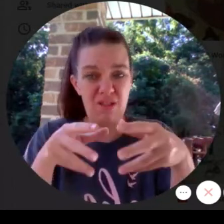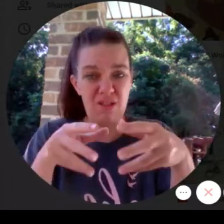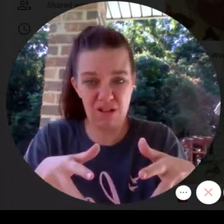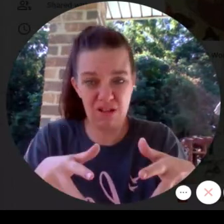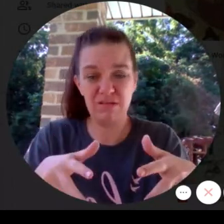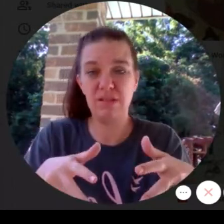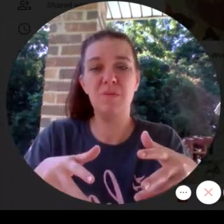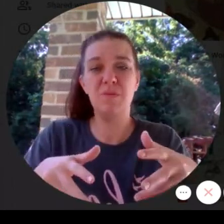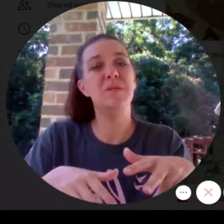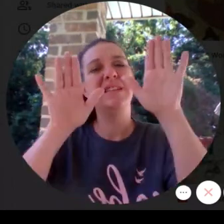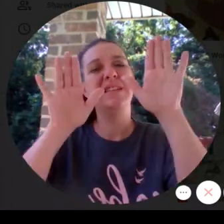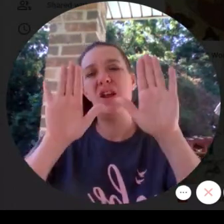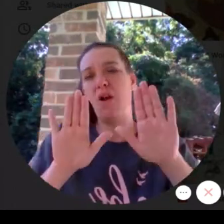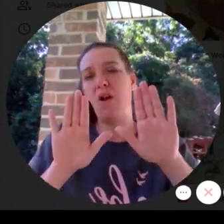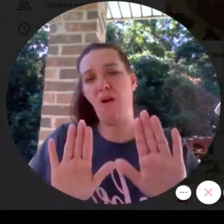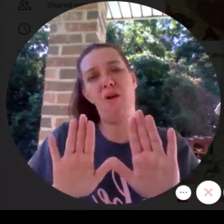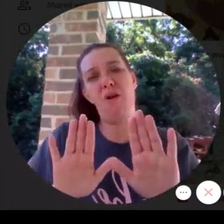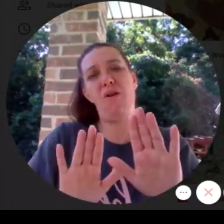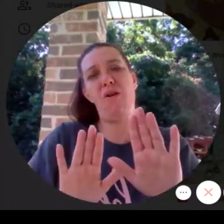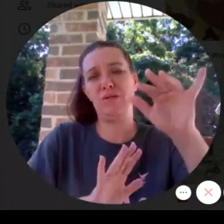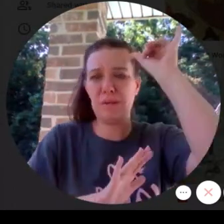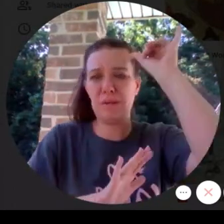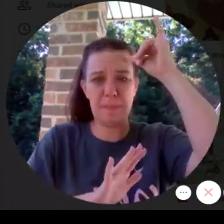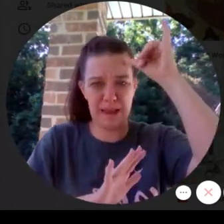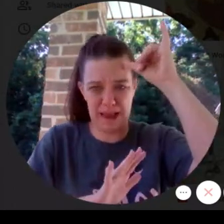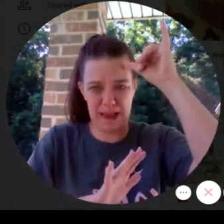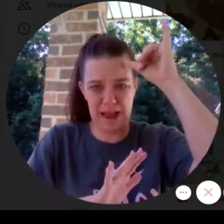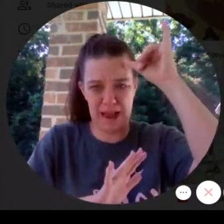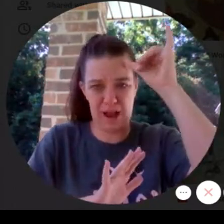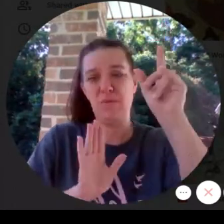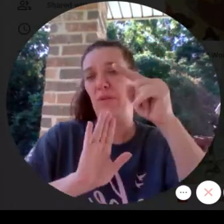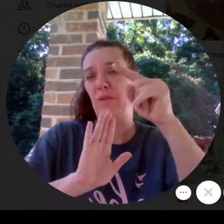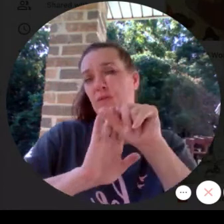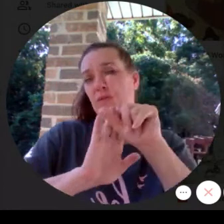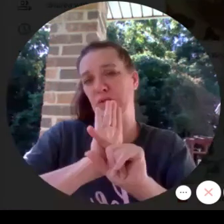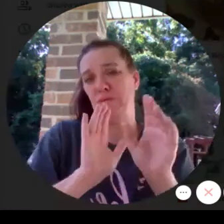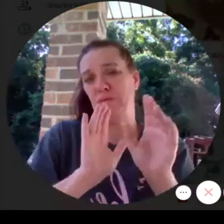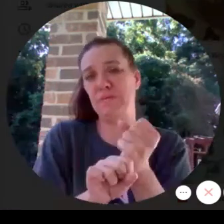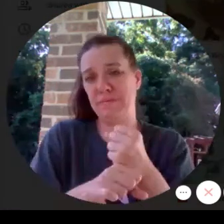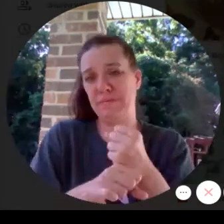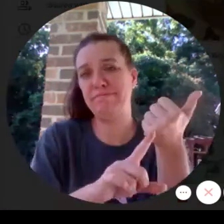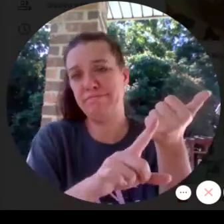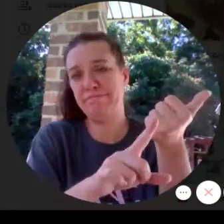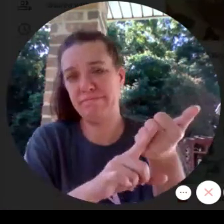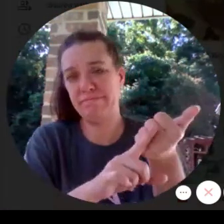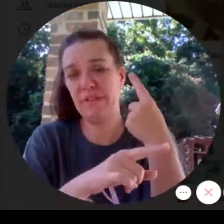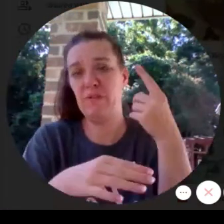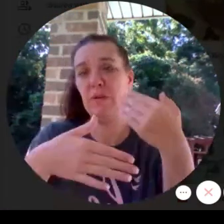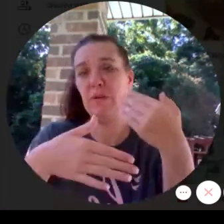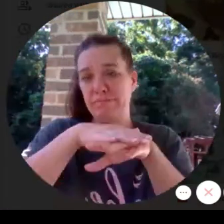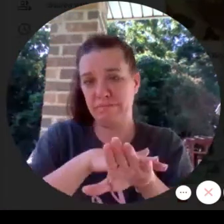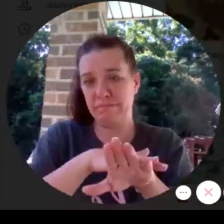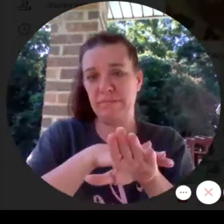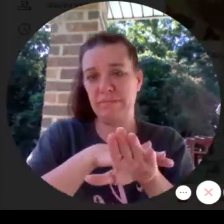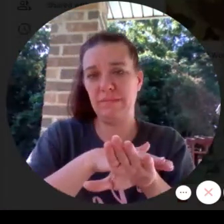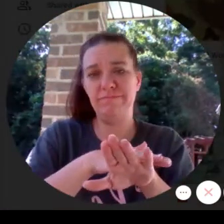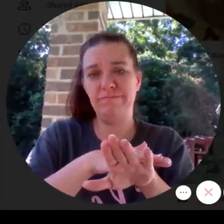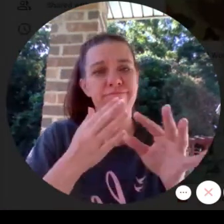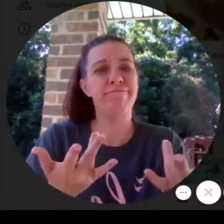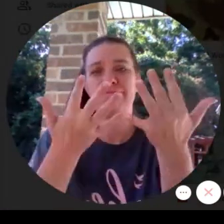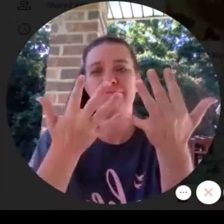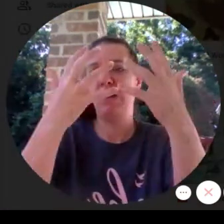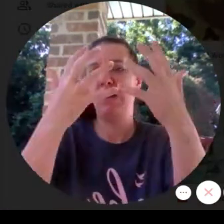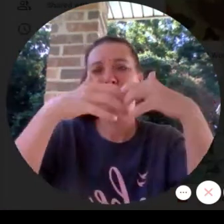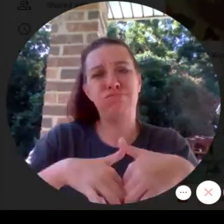that wonderful papier-mâché mascot the first graders made for our entrance. Burnt to a